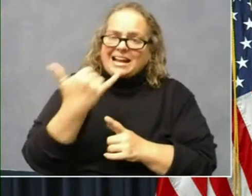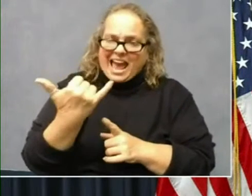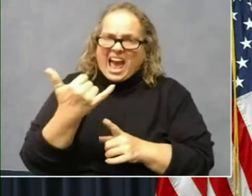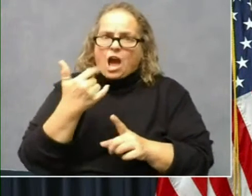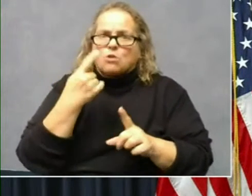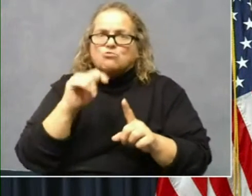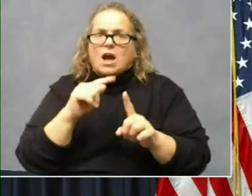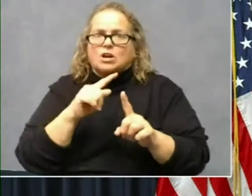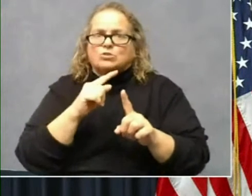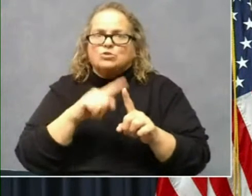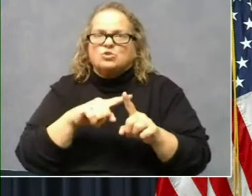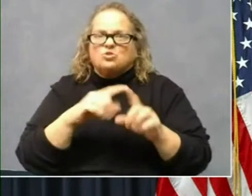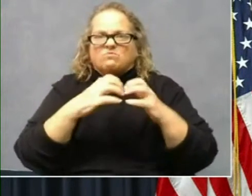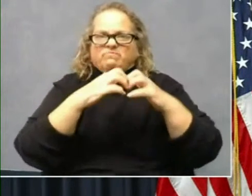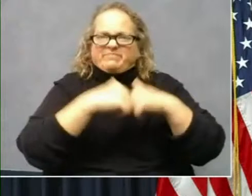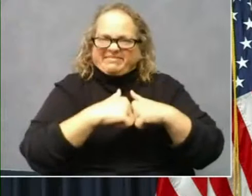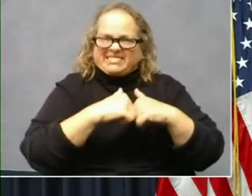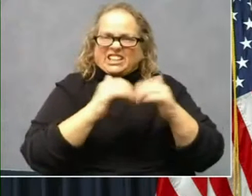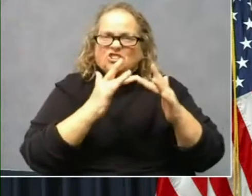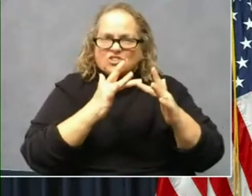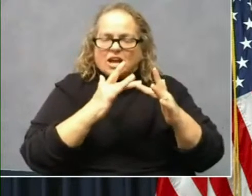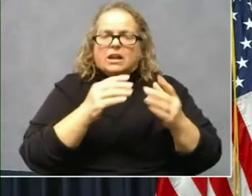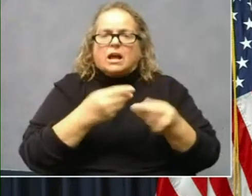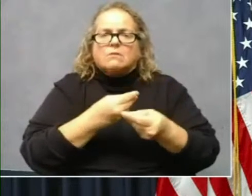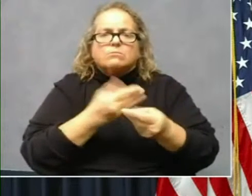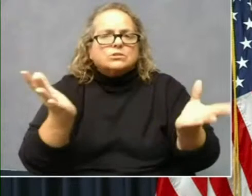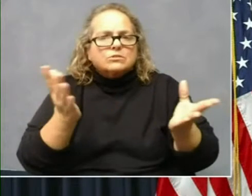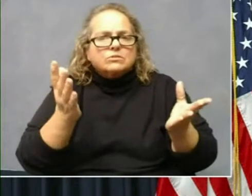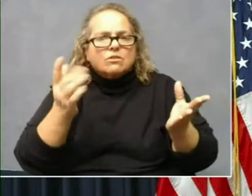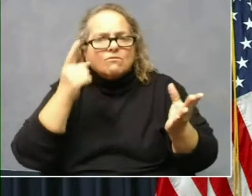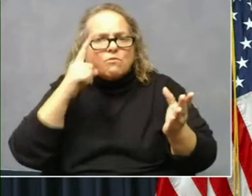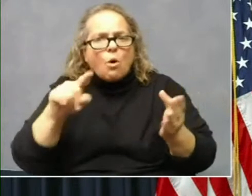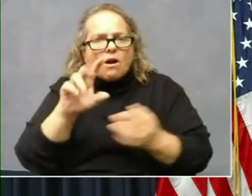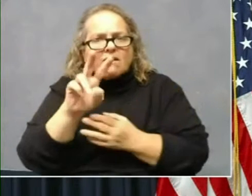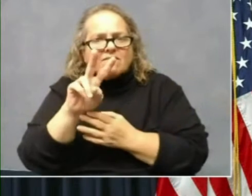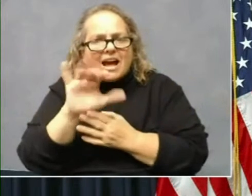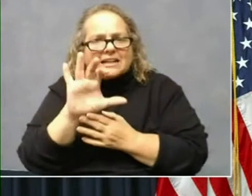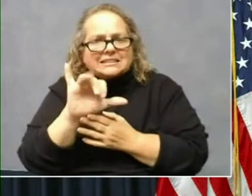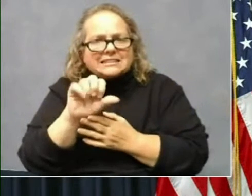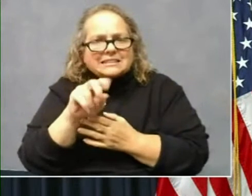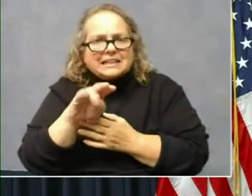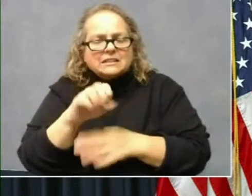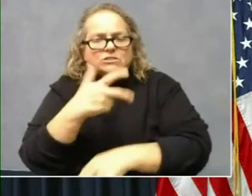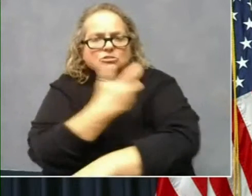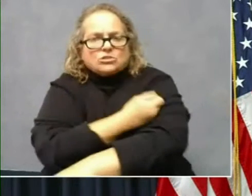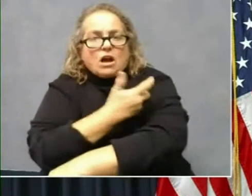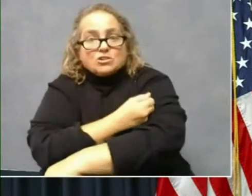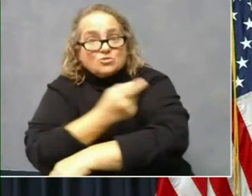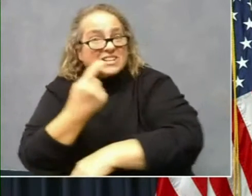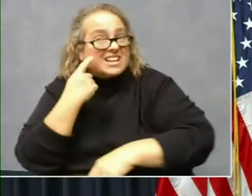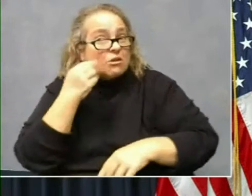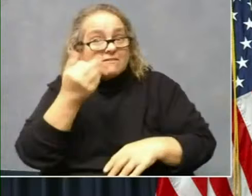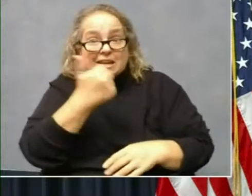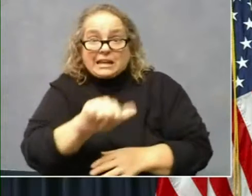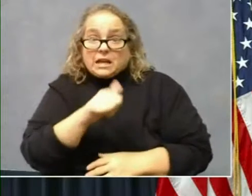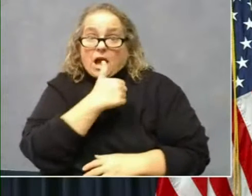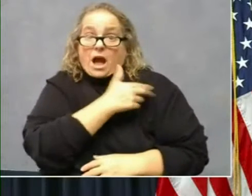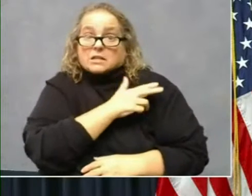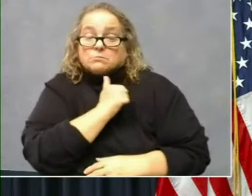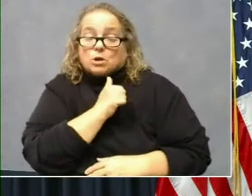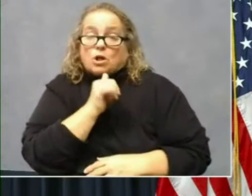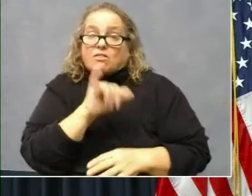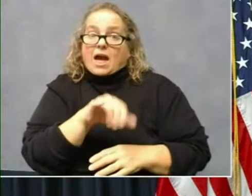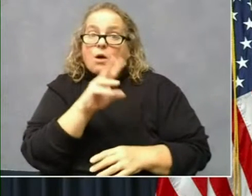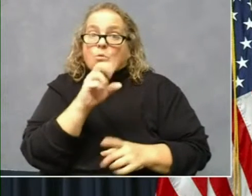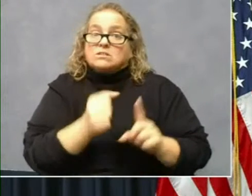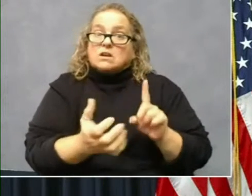vaccines. Are you aware of any instances of hospitals affected by the cyber attack earlier? And is